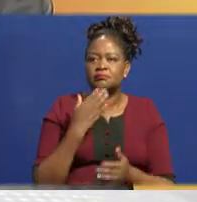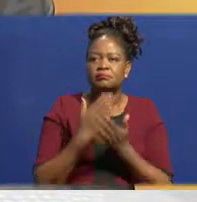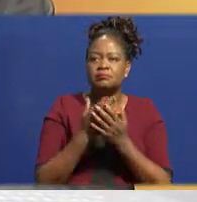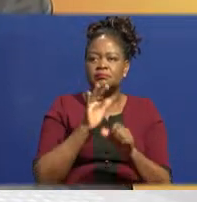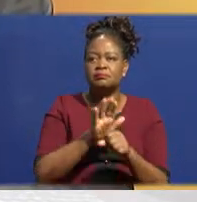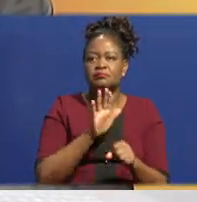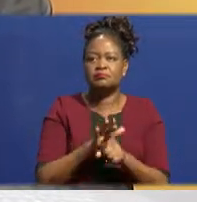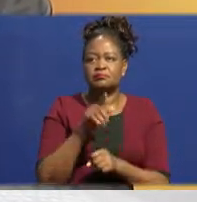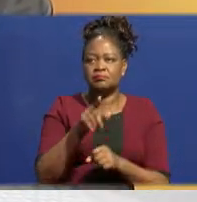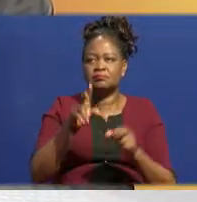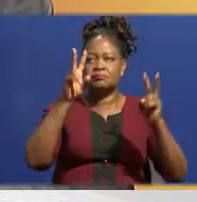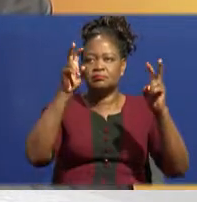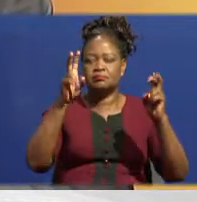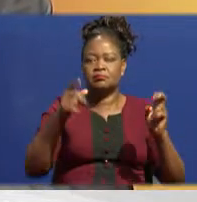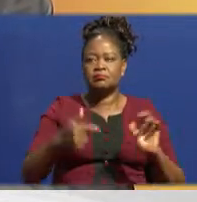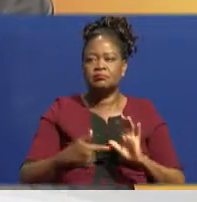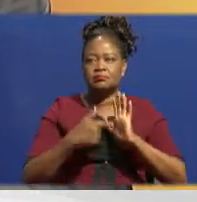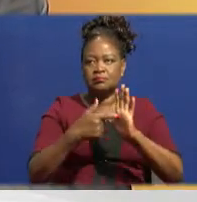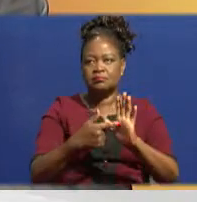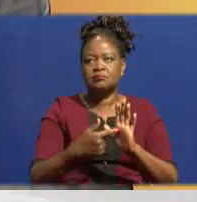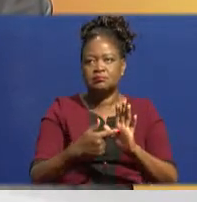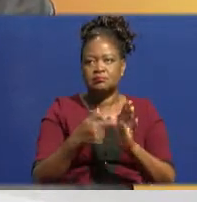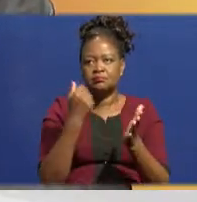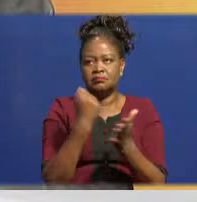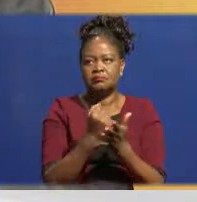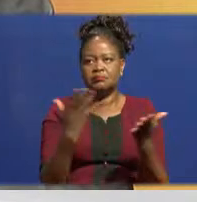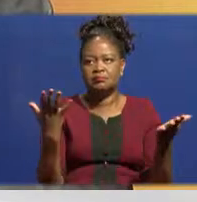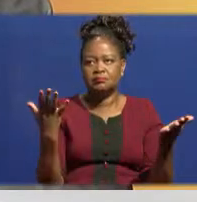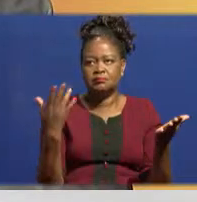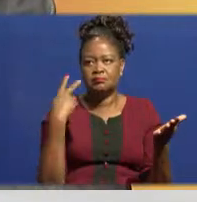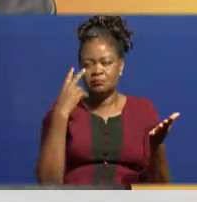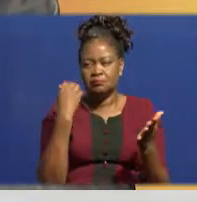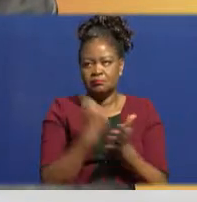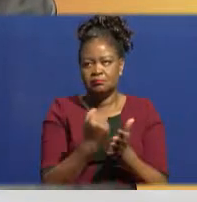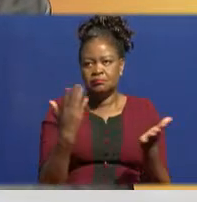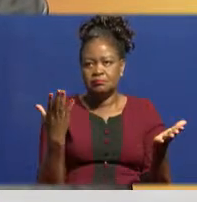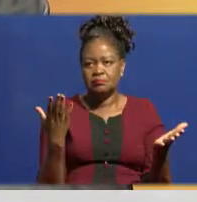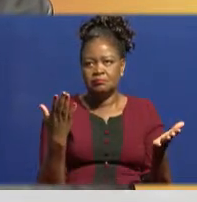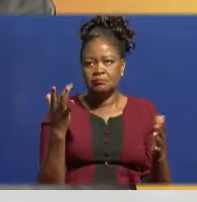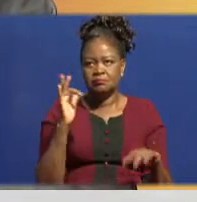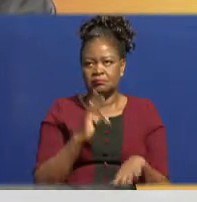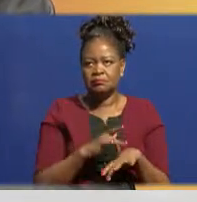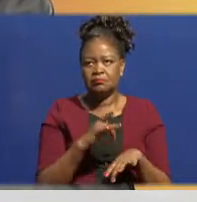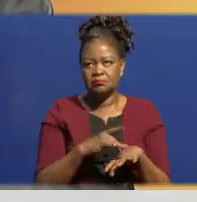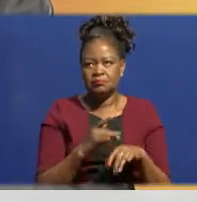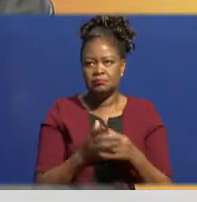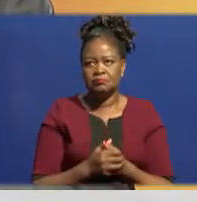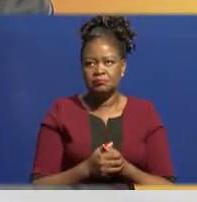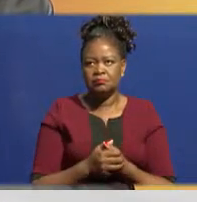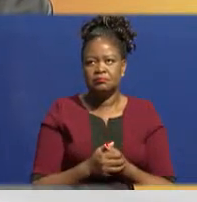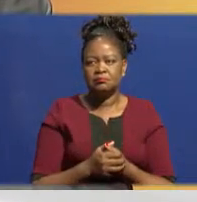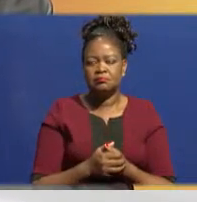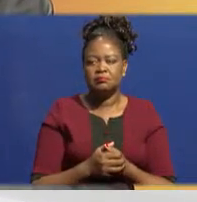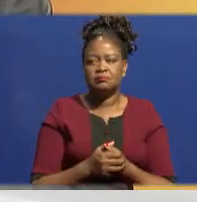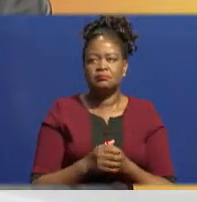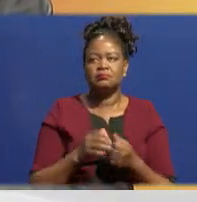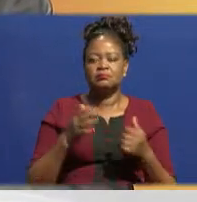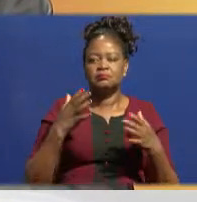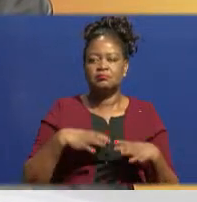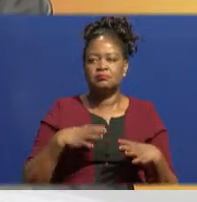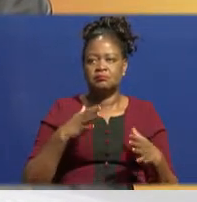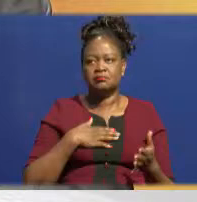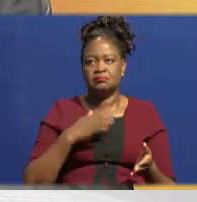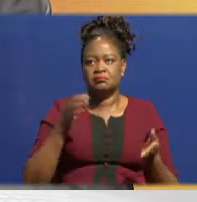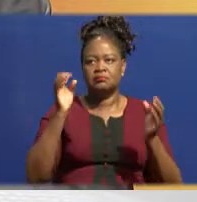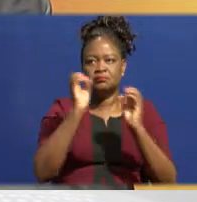This issue has been highlighted in the newspapers. I've only seen it in the newspapers. Mm-hmm. It hasn't affected my constituents. Mm-hmm.